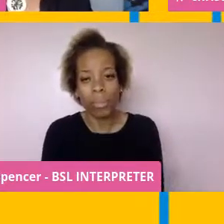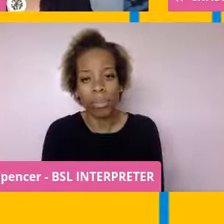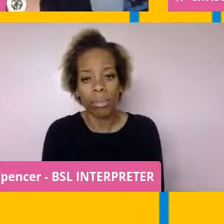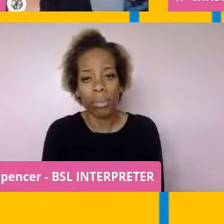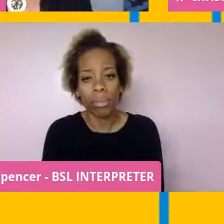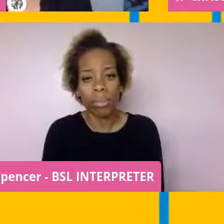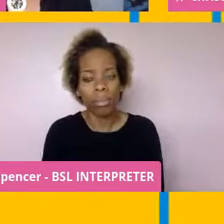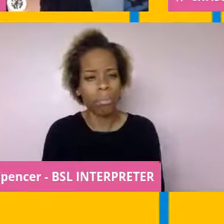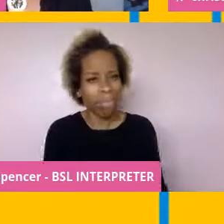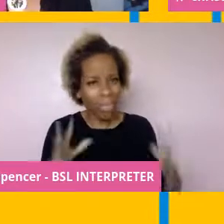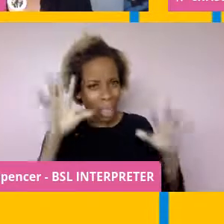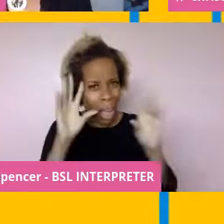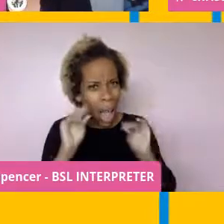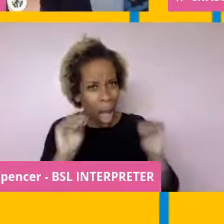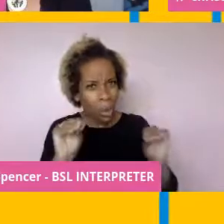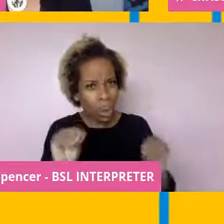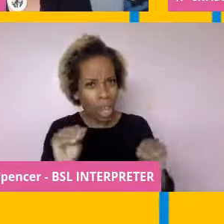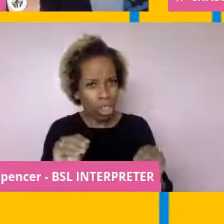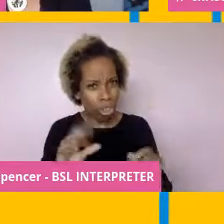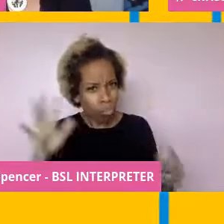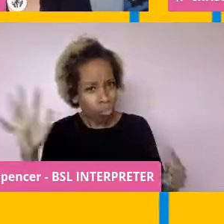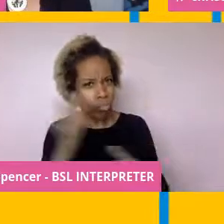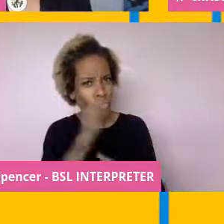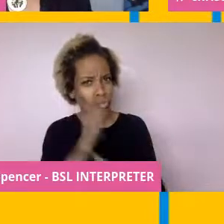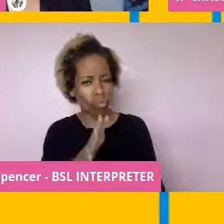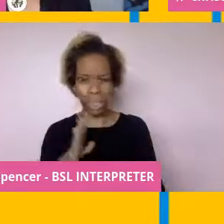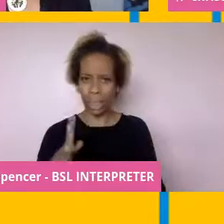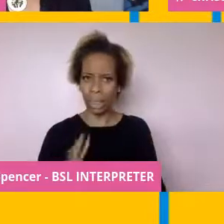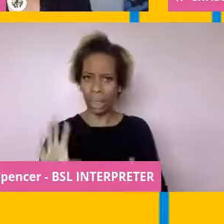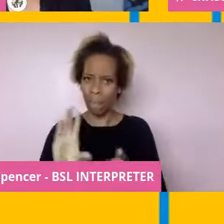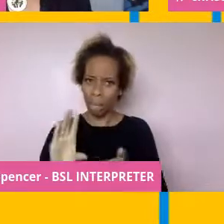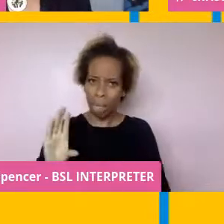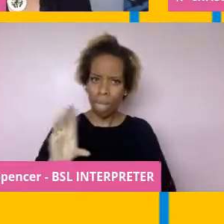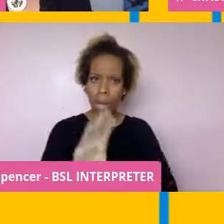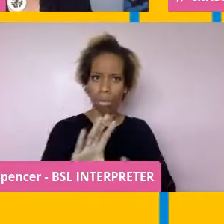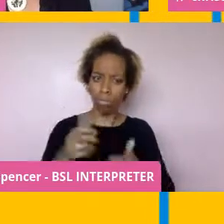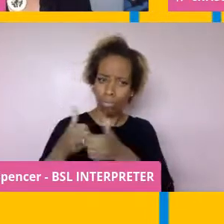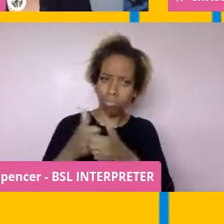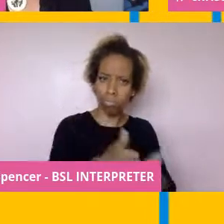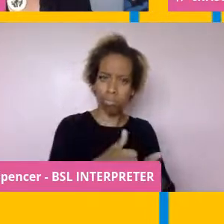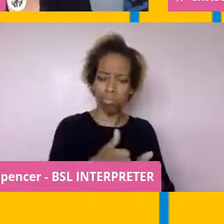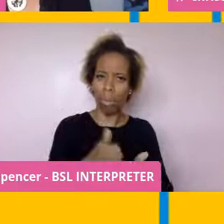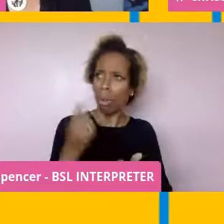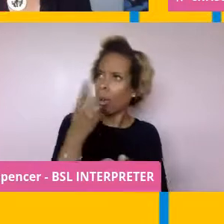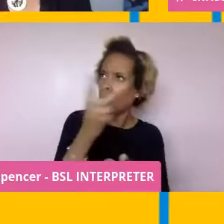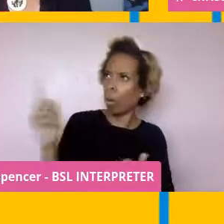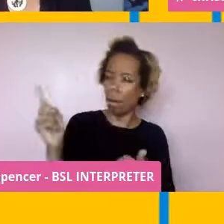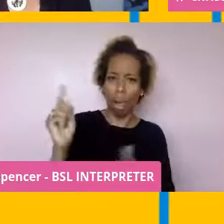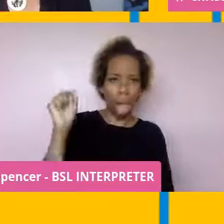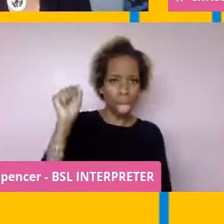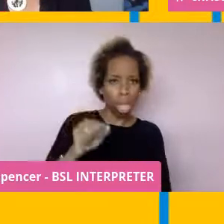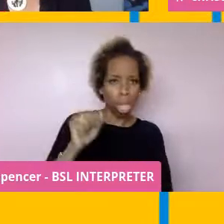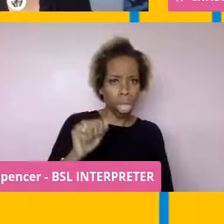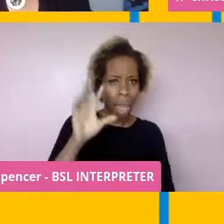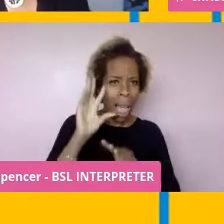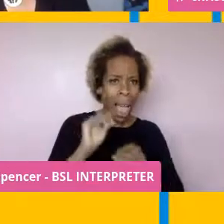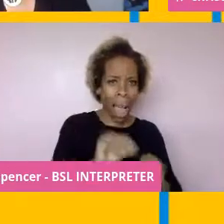Education is important. It needs funding, and we mustn't let anybody tell us otherwise. Thank